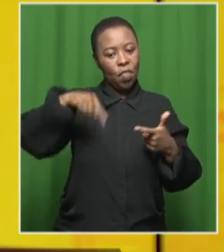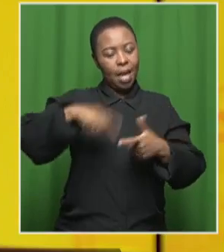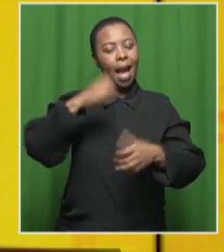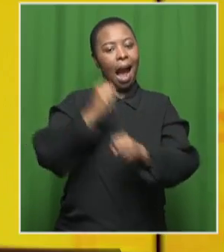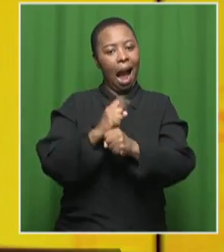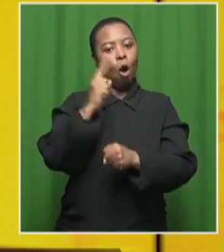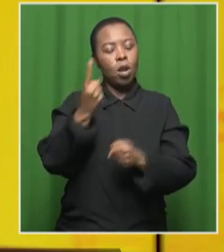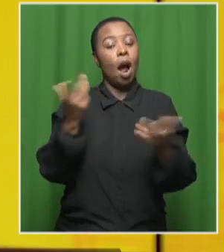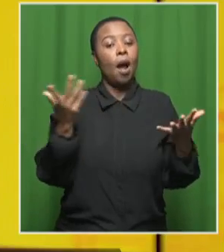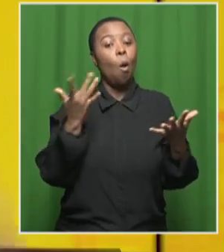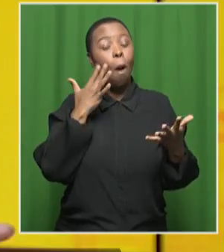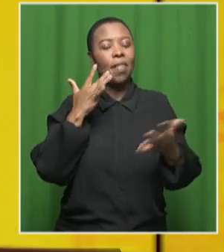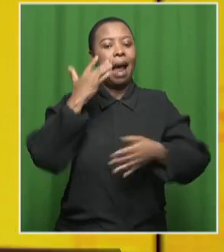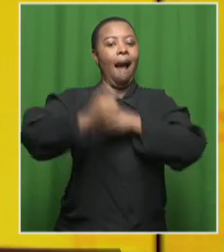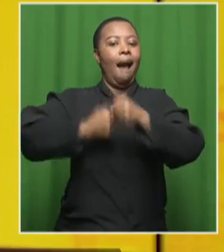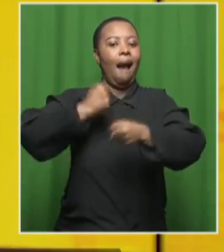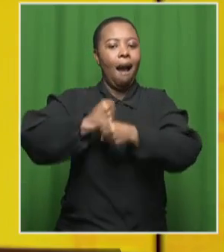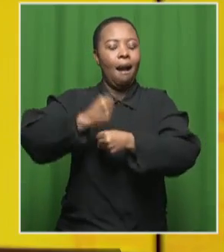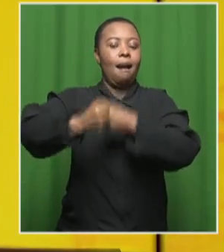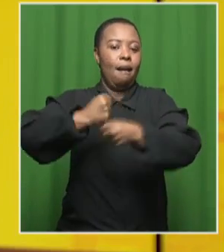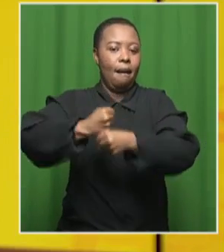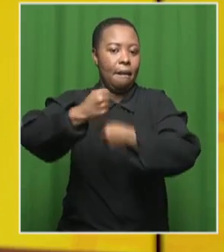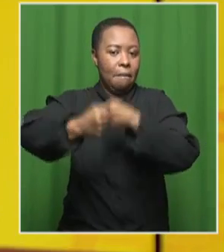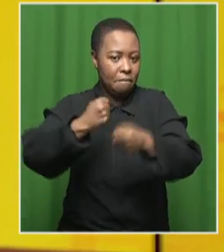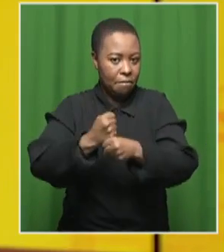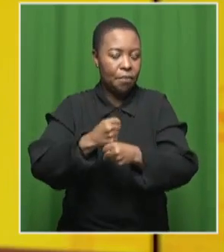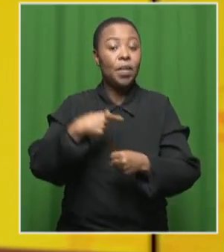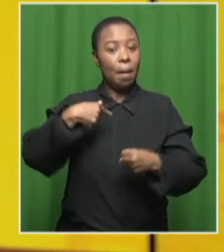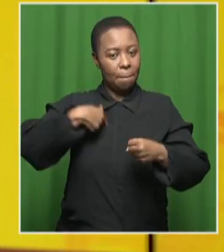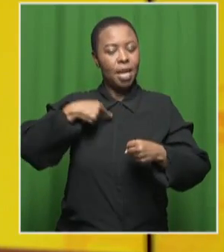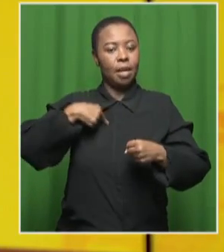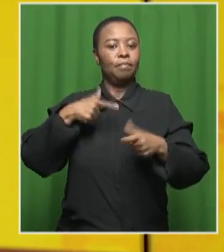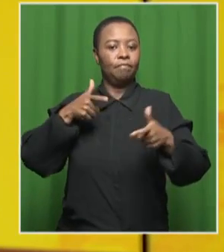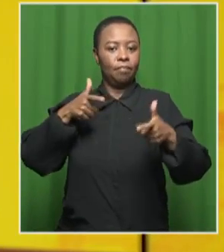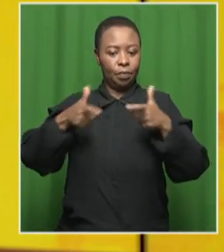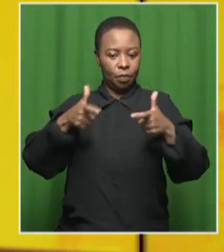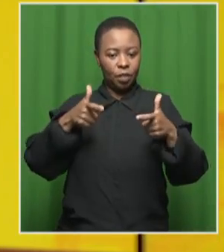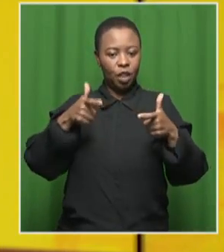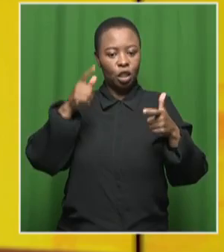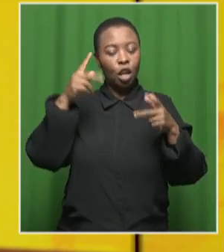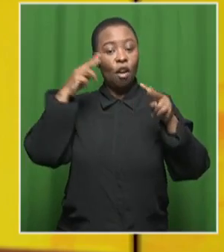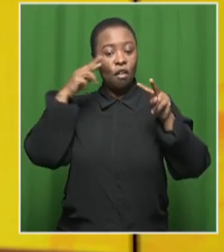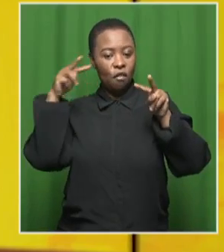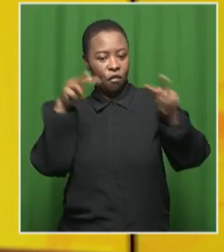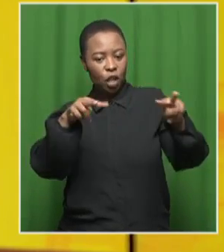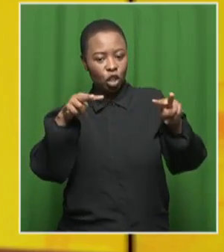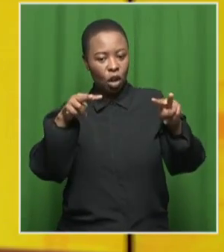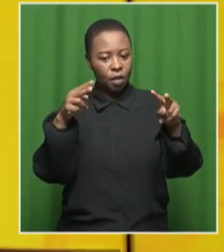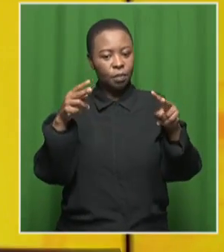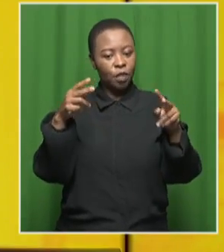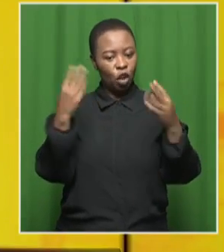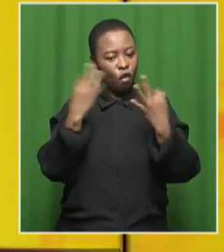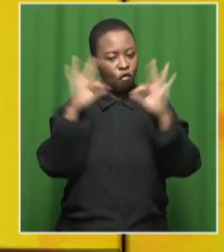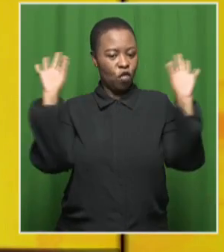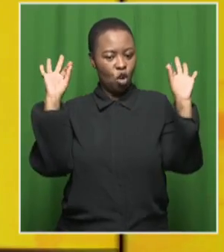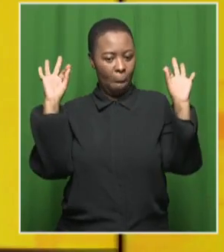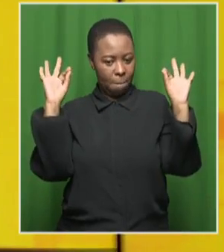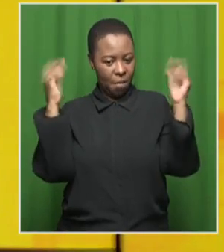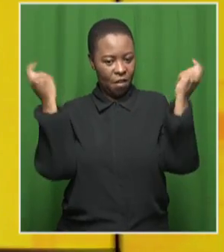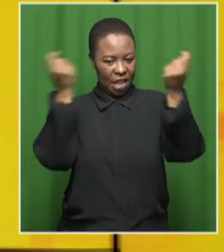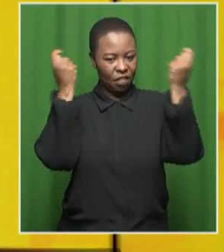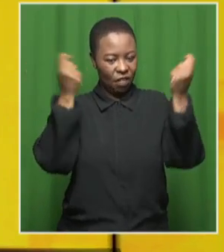annually. I'm specifically in charge of the film festival titled Vision of Freedom Film Festival, and this year